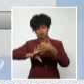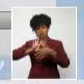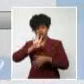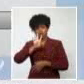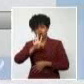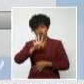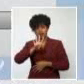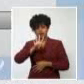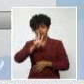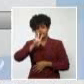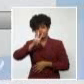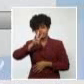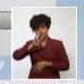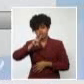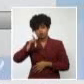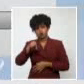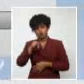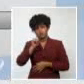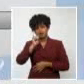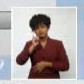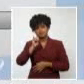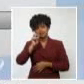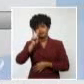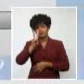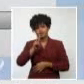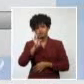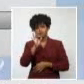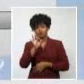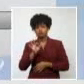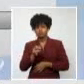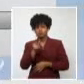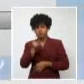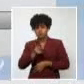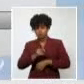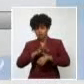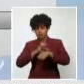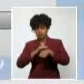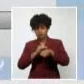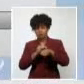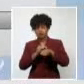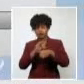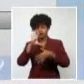43.62% of the total number of reported cases in the world.